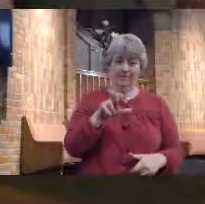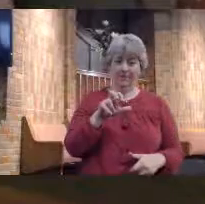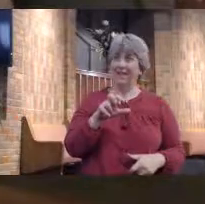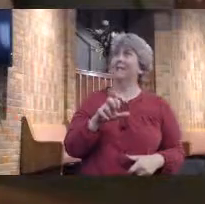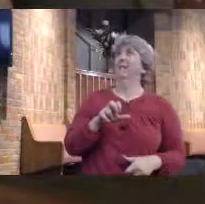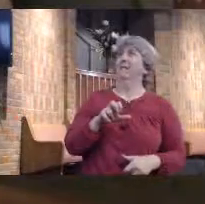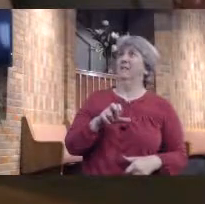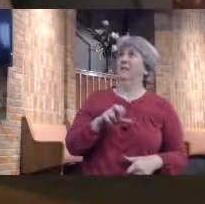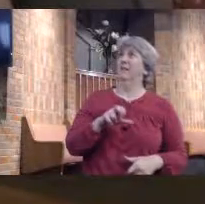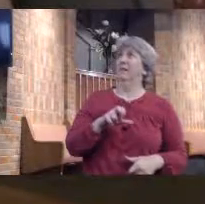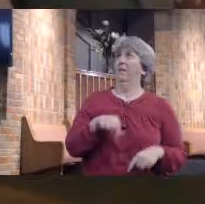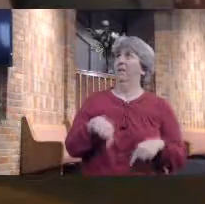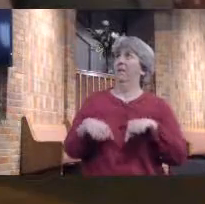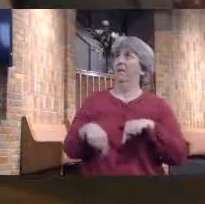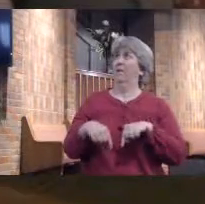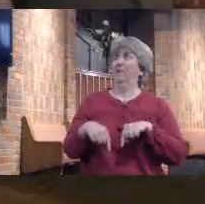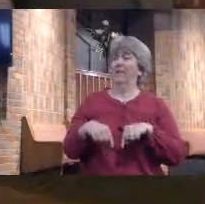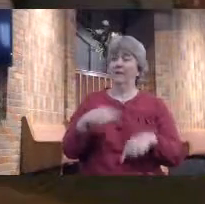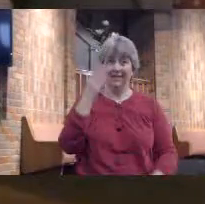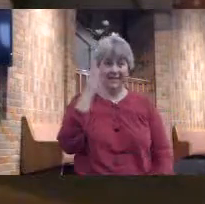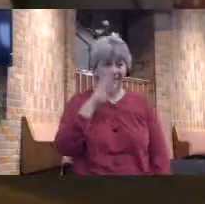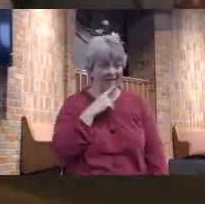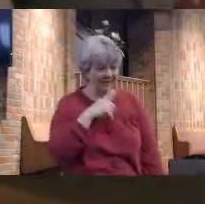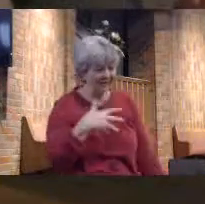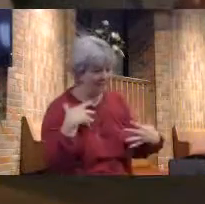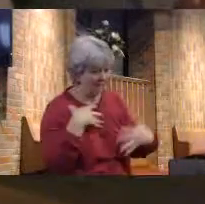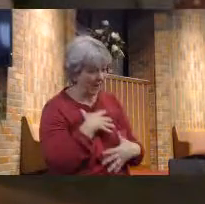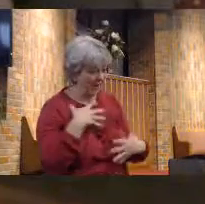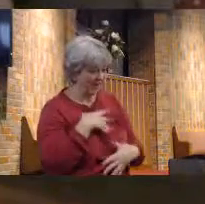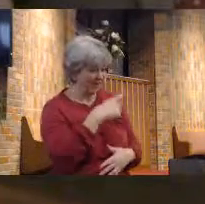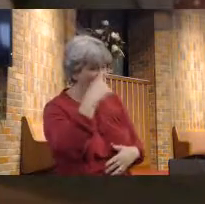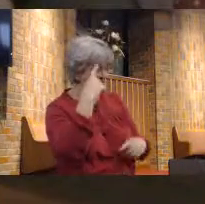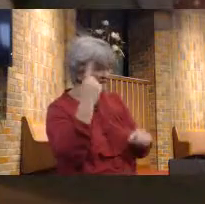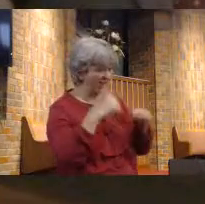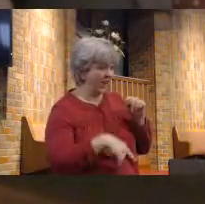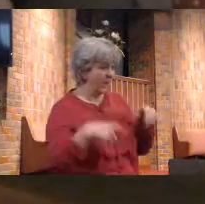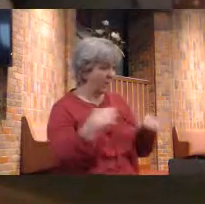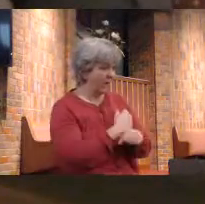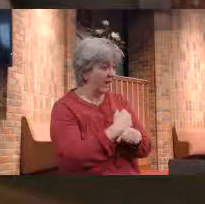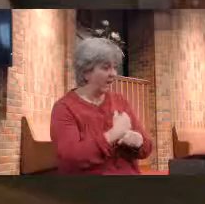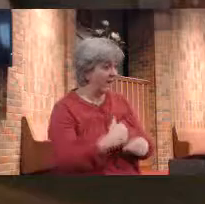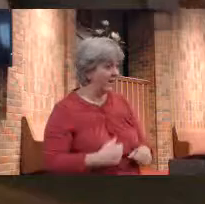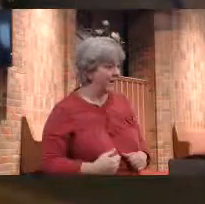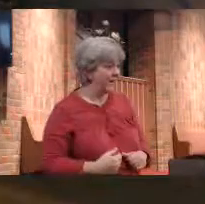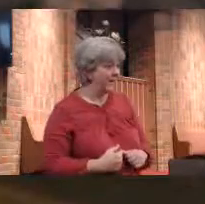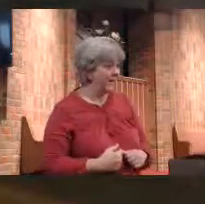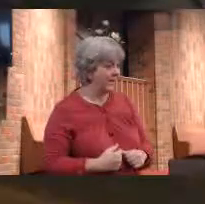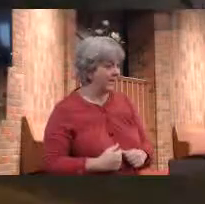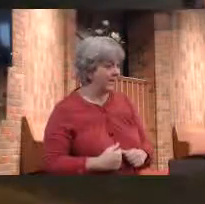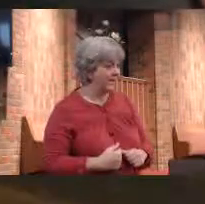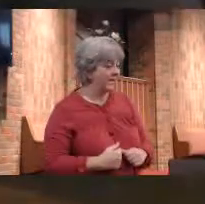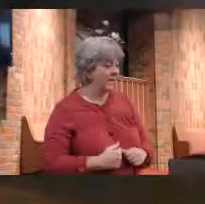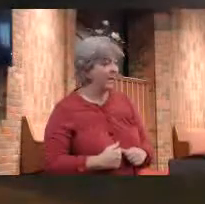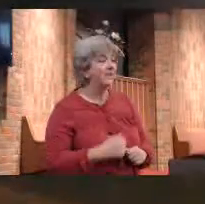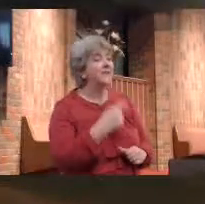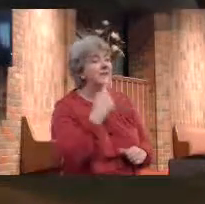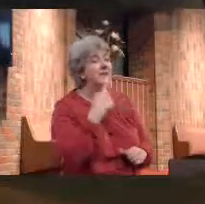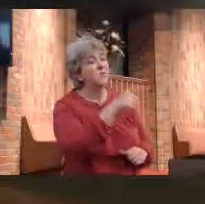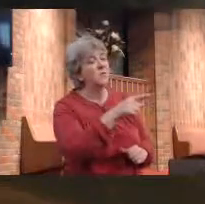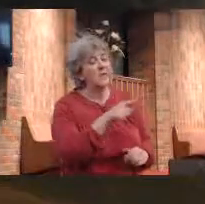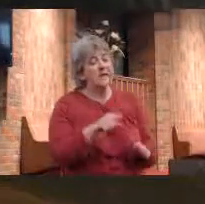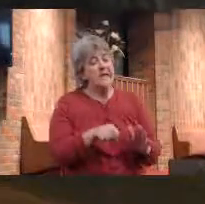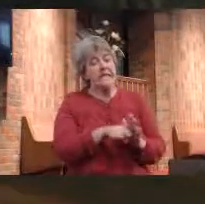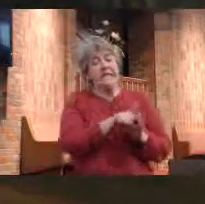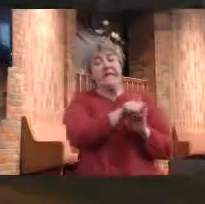says, "You're afraid, aren't you? You don't think you'll win." He says, "I want you to sneak down to the camp